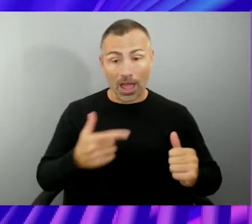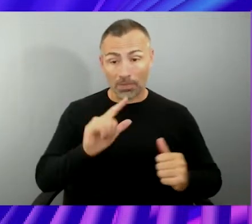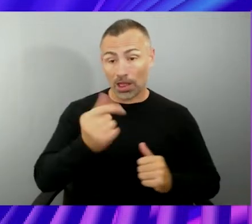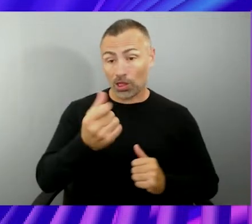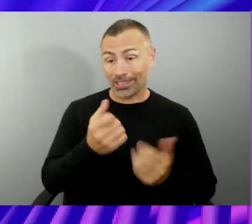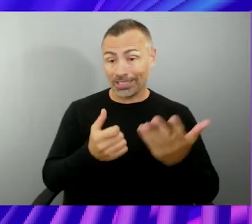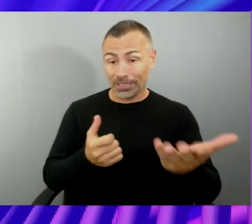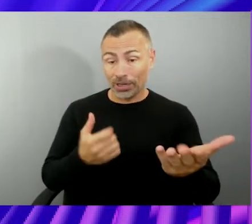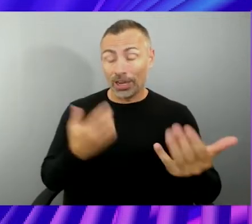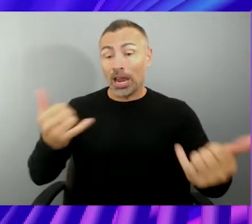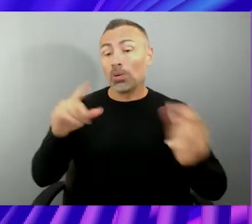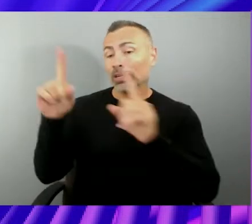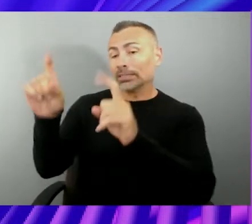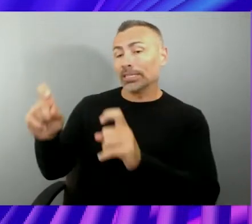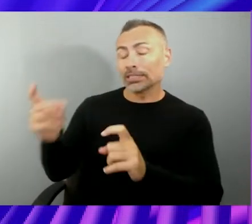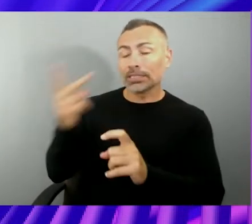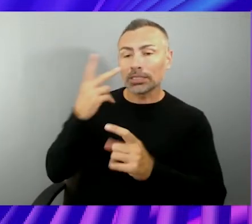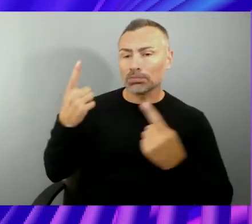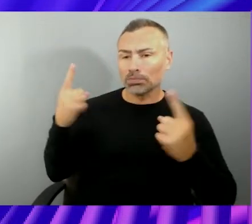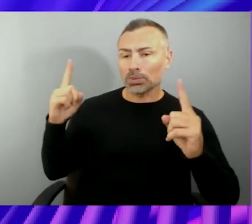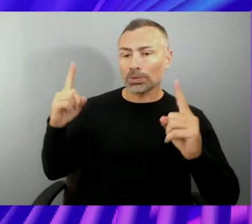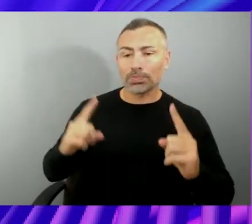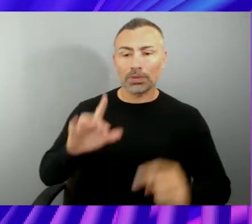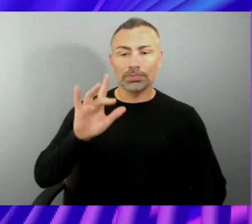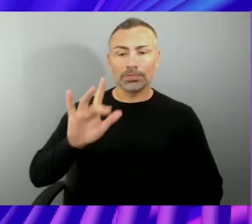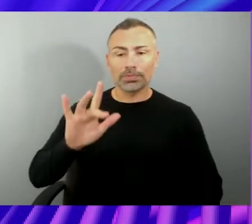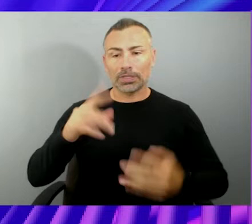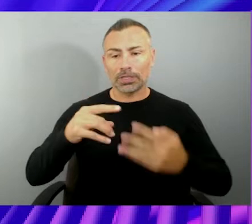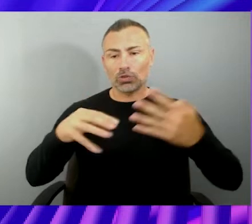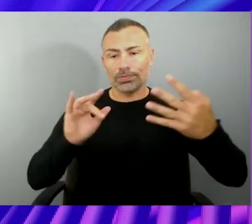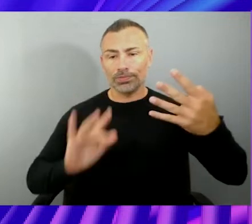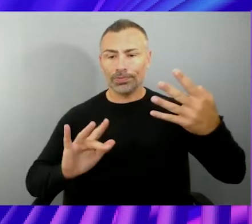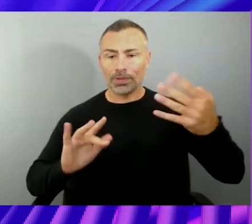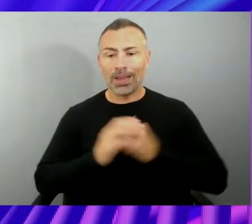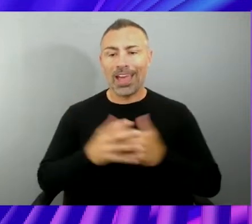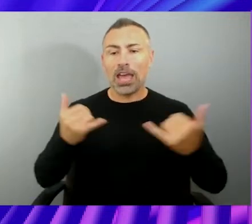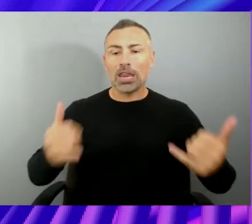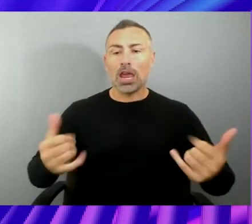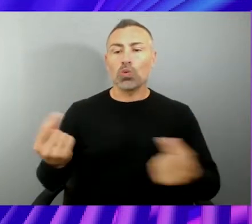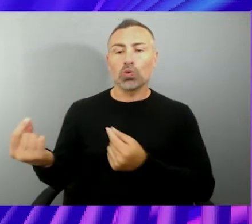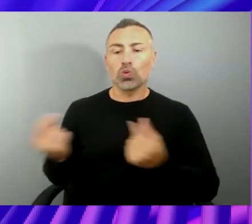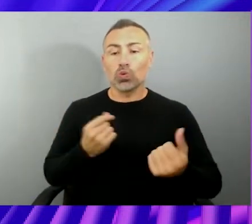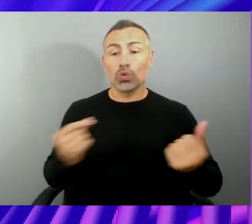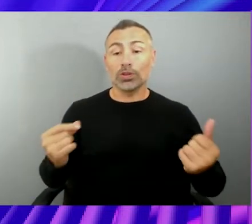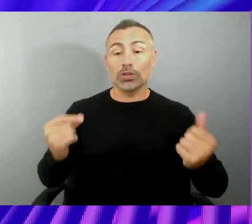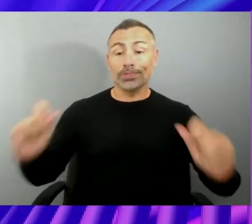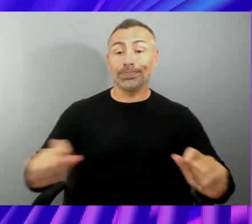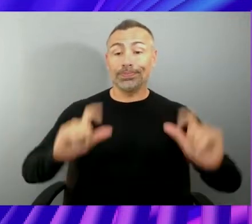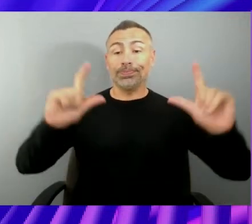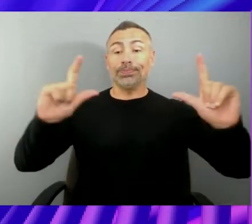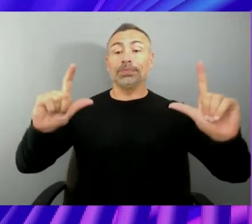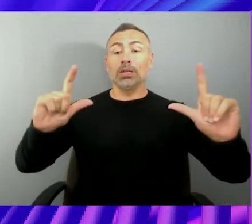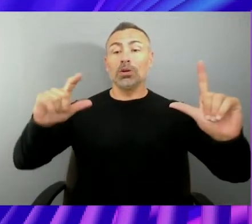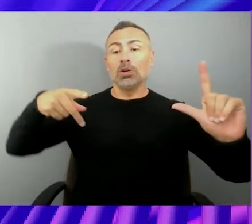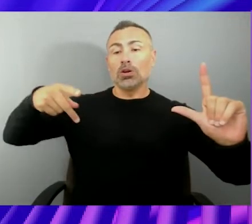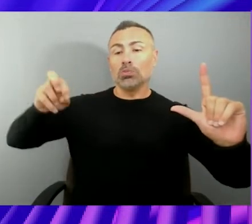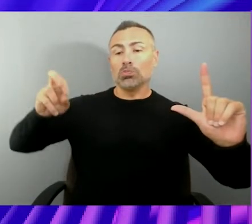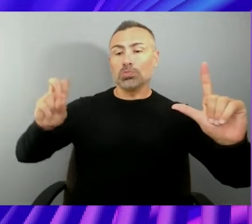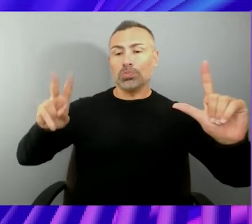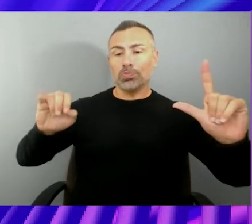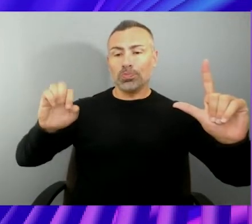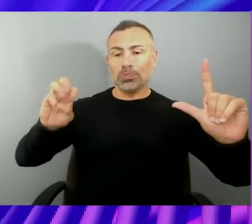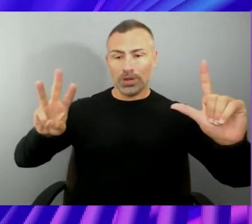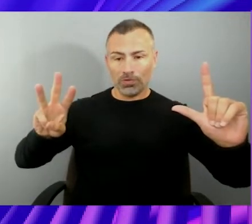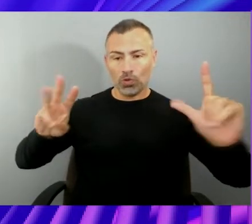drop down. And then I'll go ahead and preview table. And by doing preview table, it's going to go ahead and just quickly